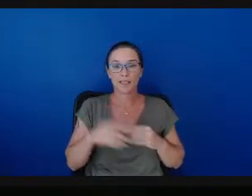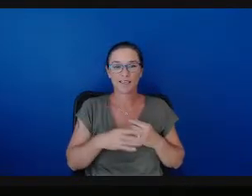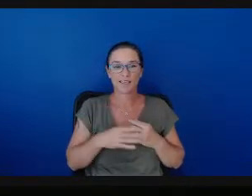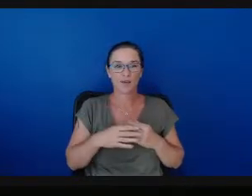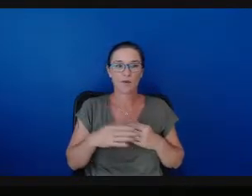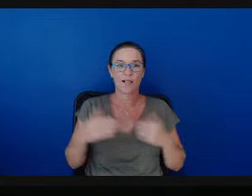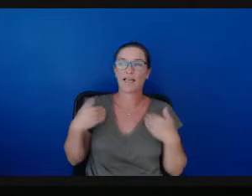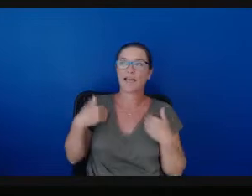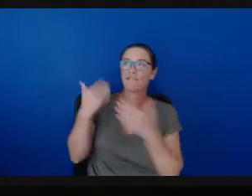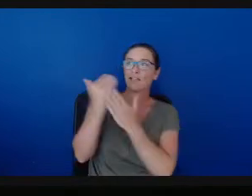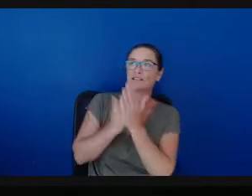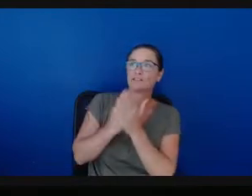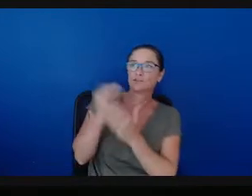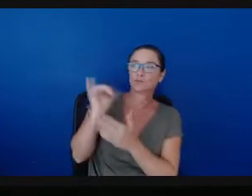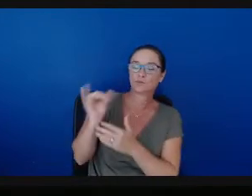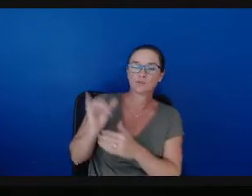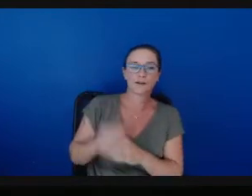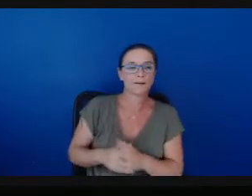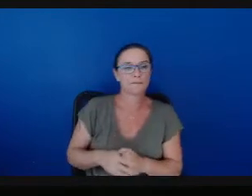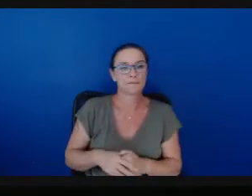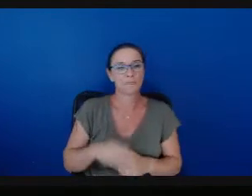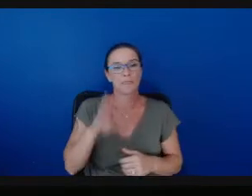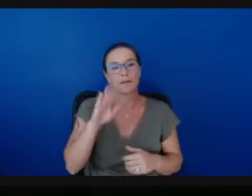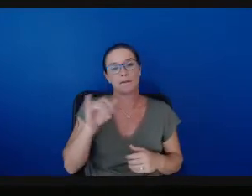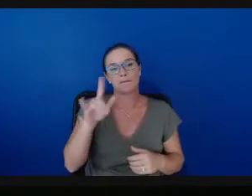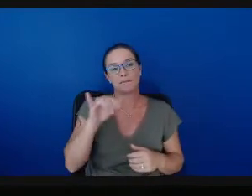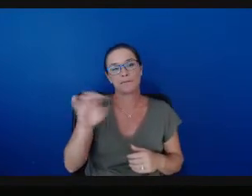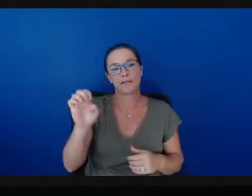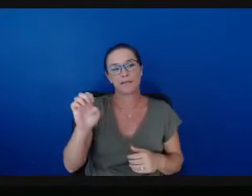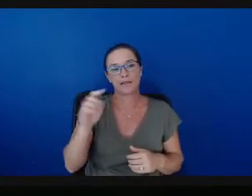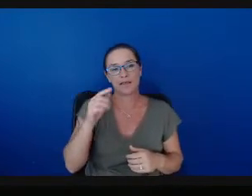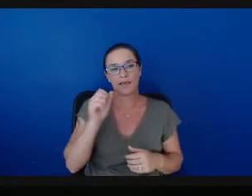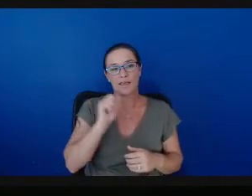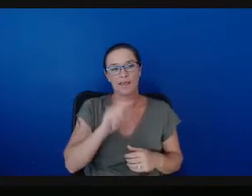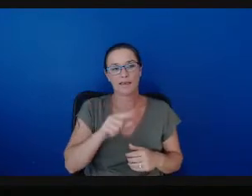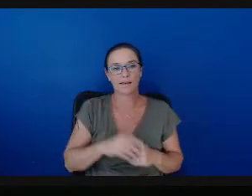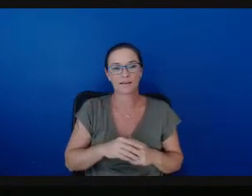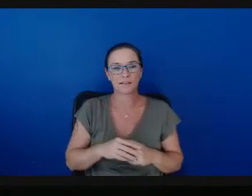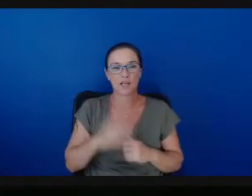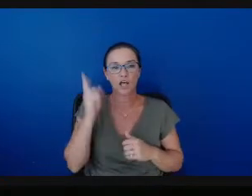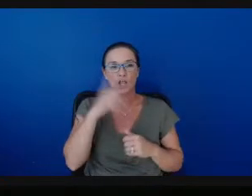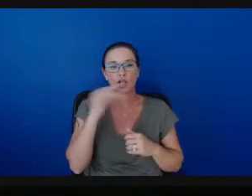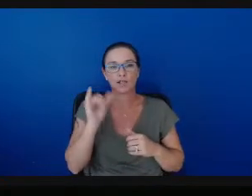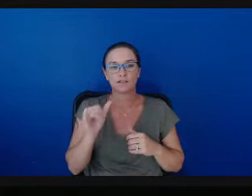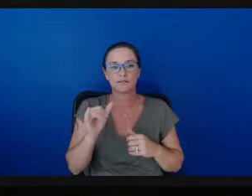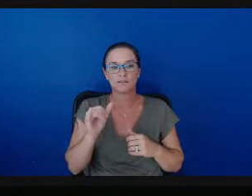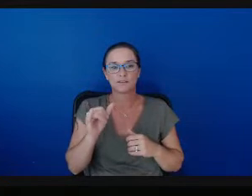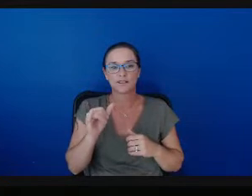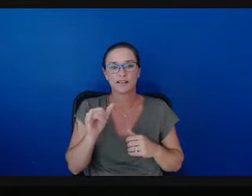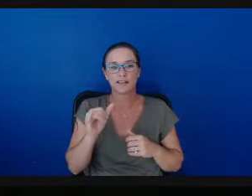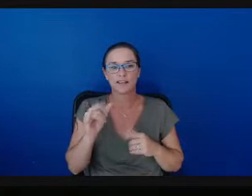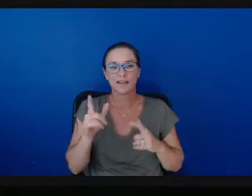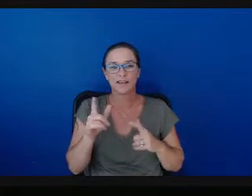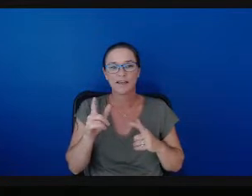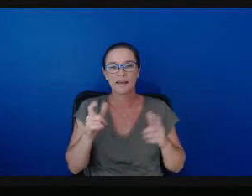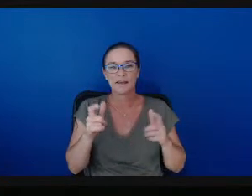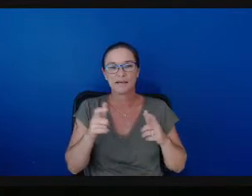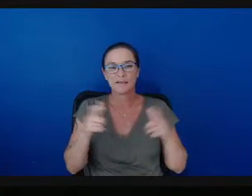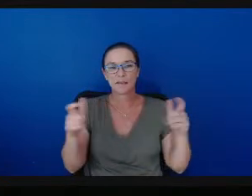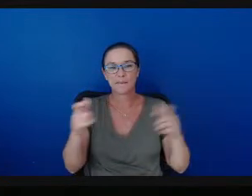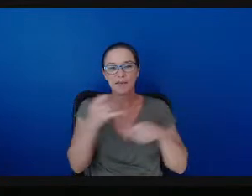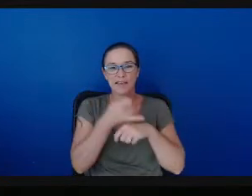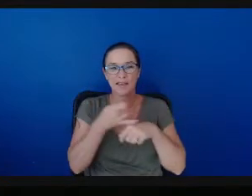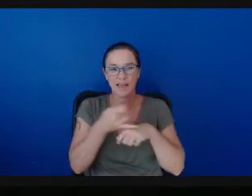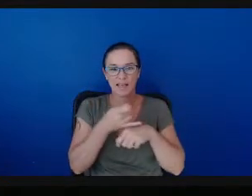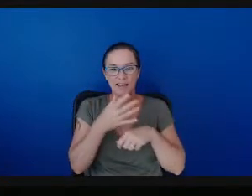go through. All right. Billy asks, looks like the big island on the bird-shaped lake basin